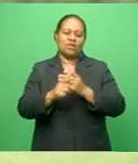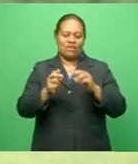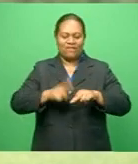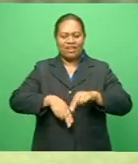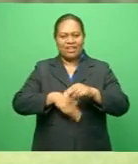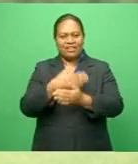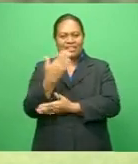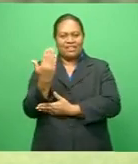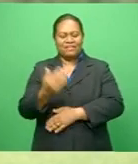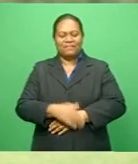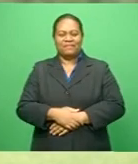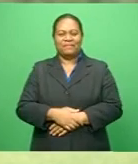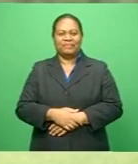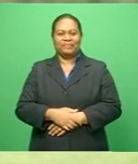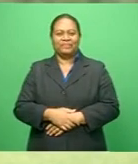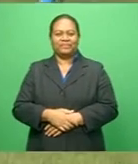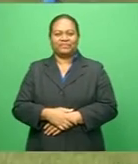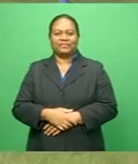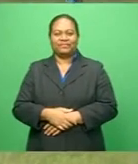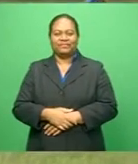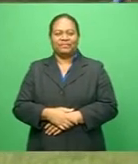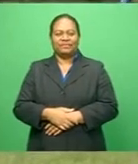Friday. Felipe Naikaso has more.